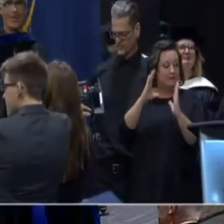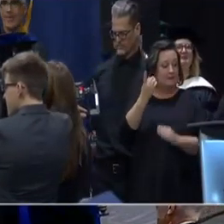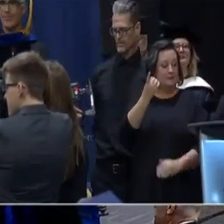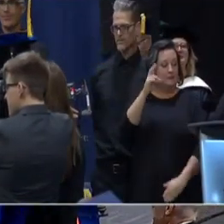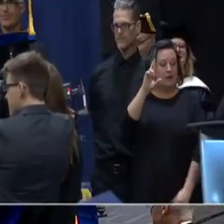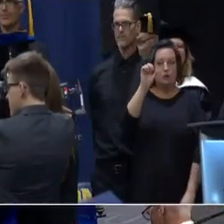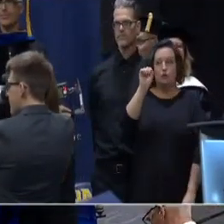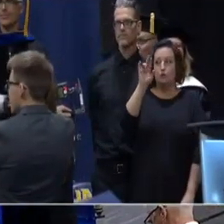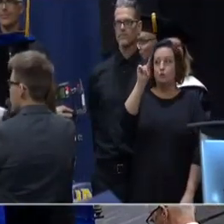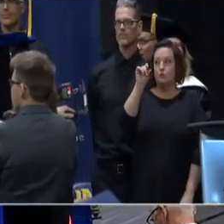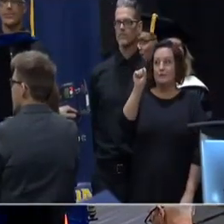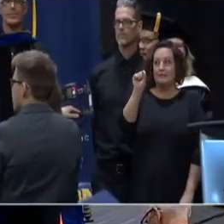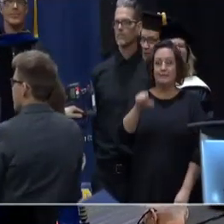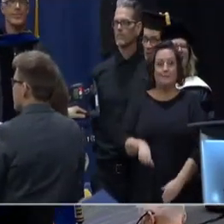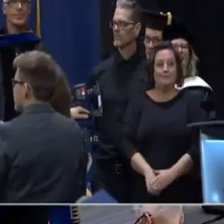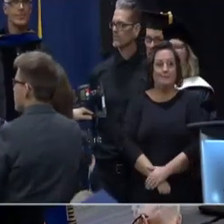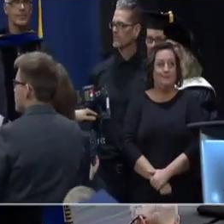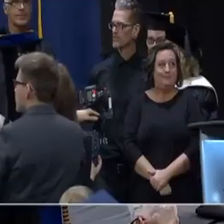Suth.